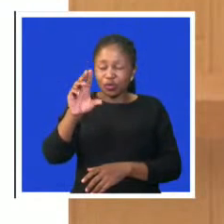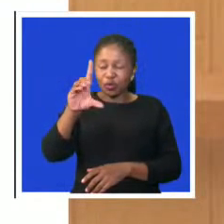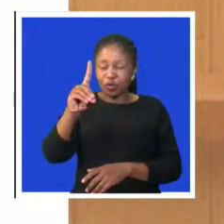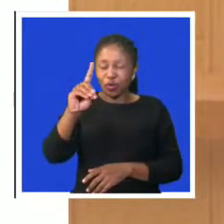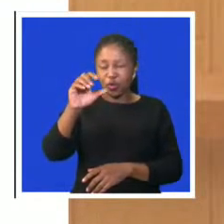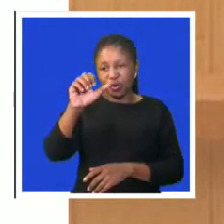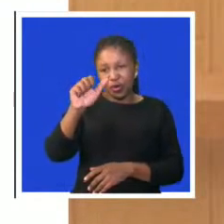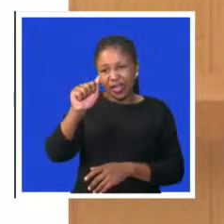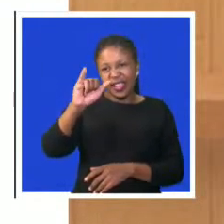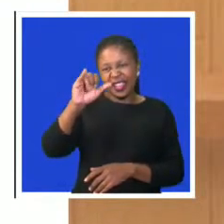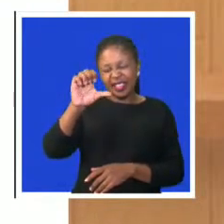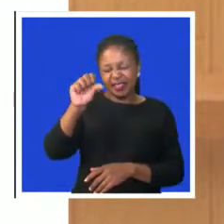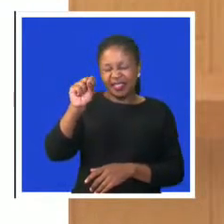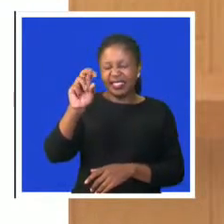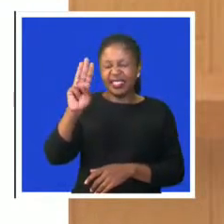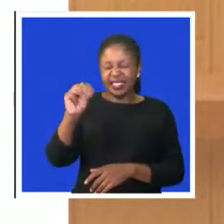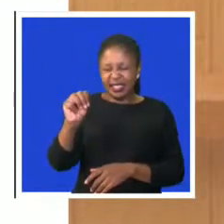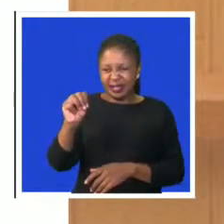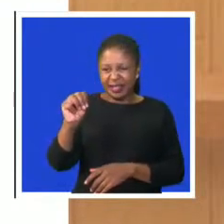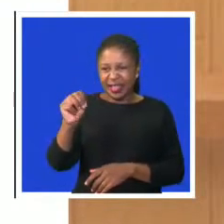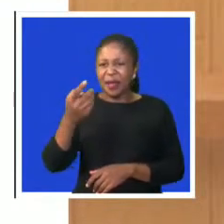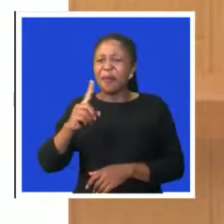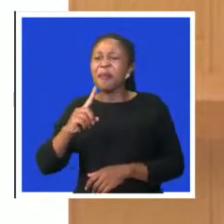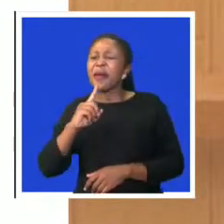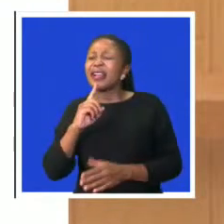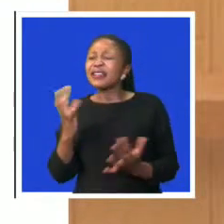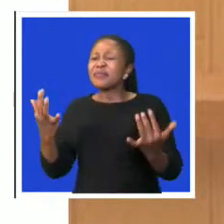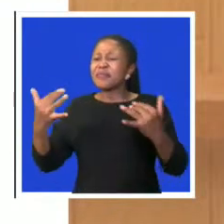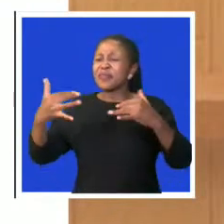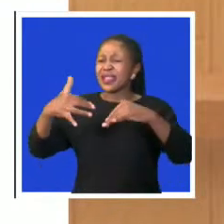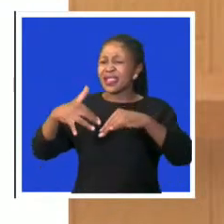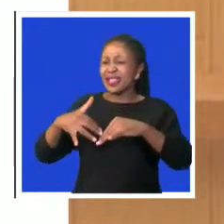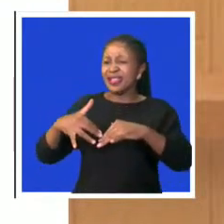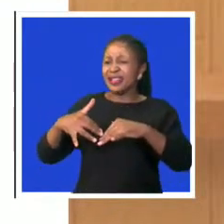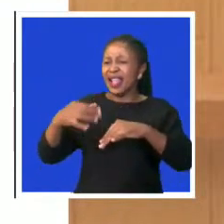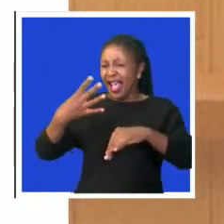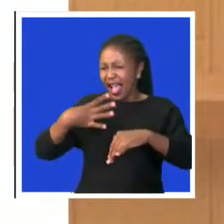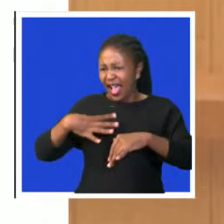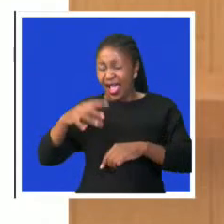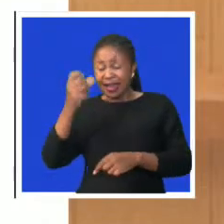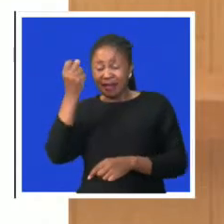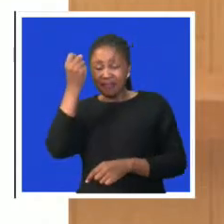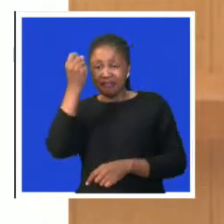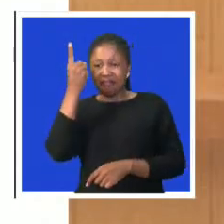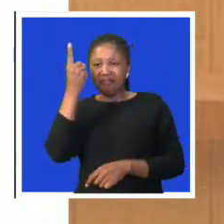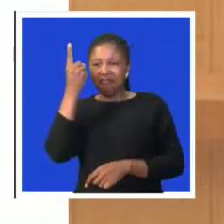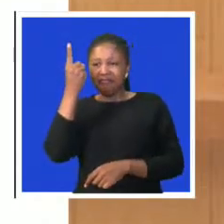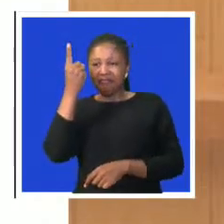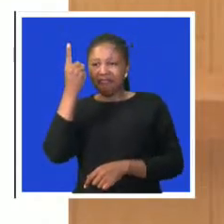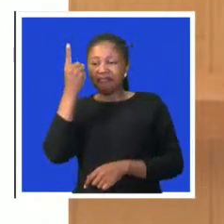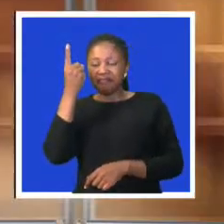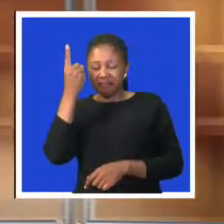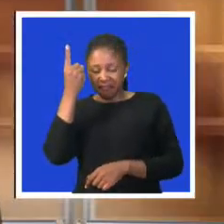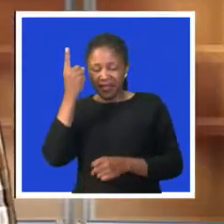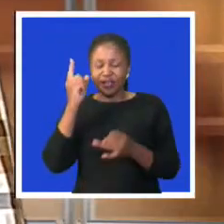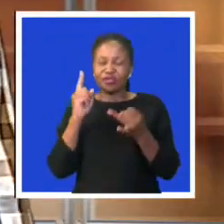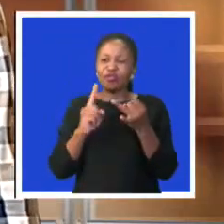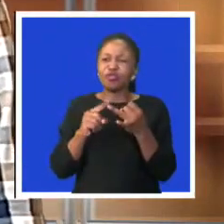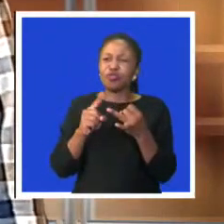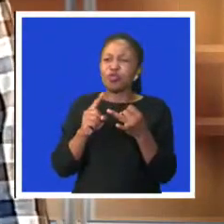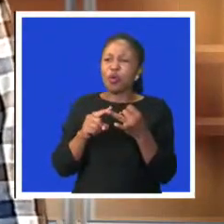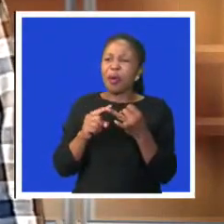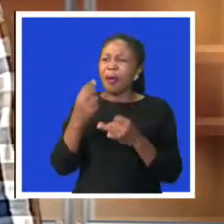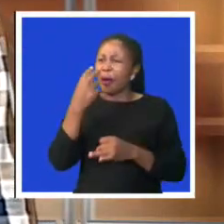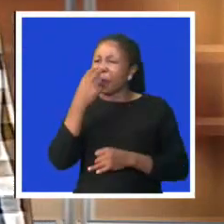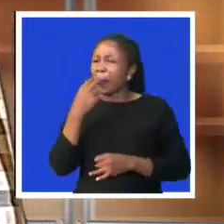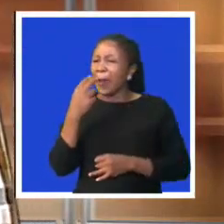elements. They were of mixed blood, which in other words, dear Lena, we can say they were half Jew,